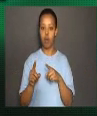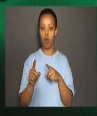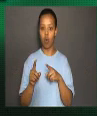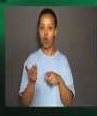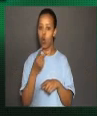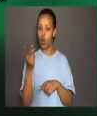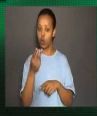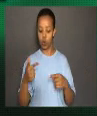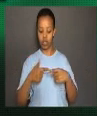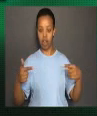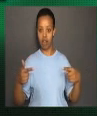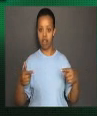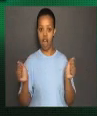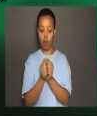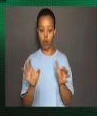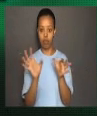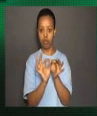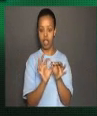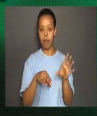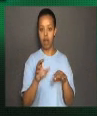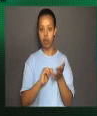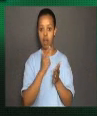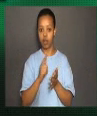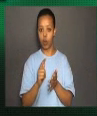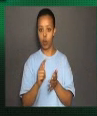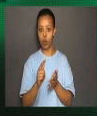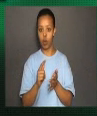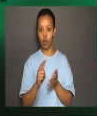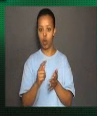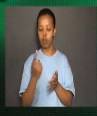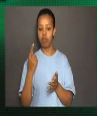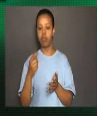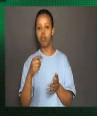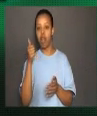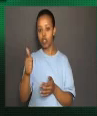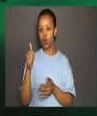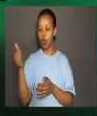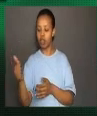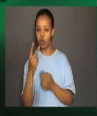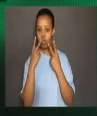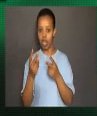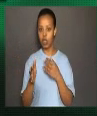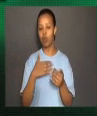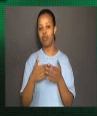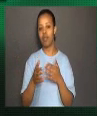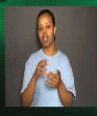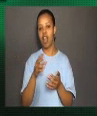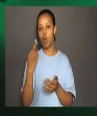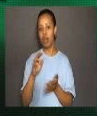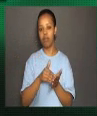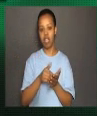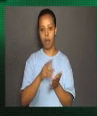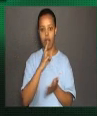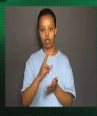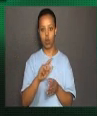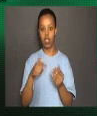the two strands together are individually very weak, but there are so many of them in